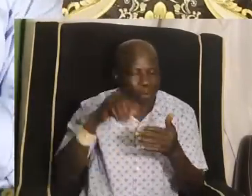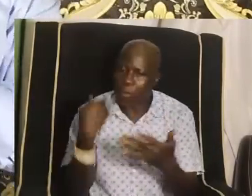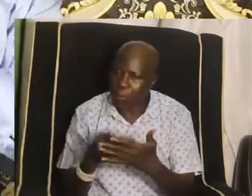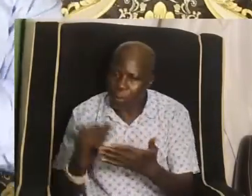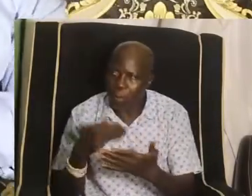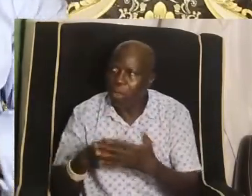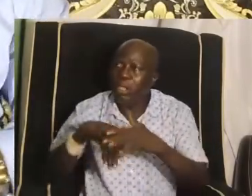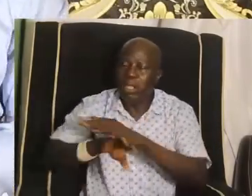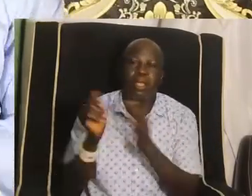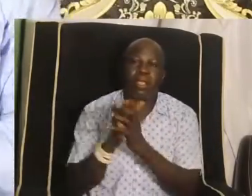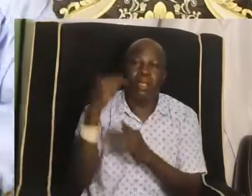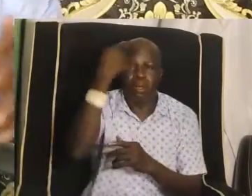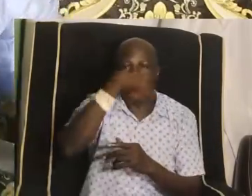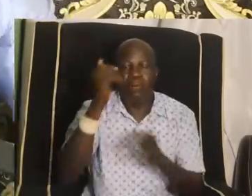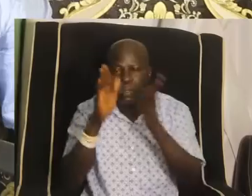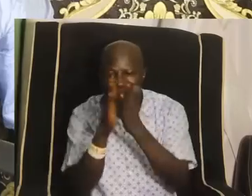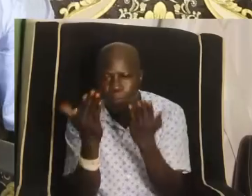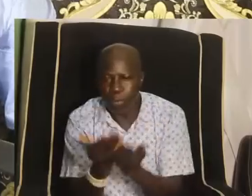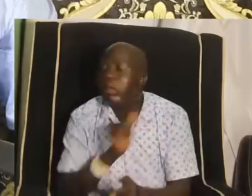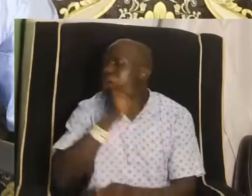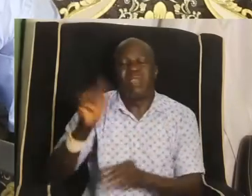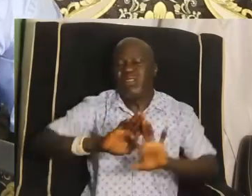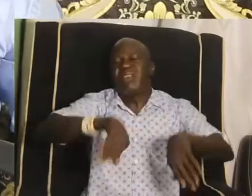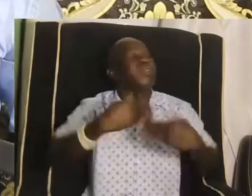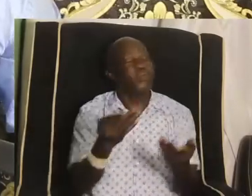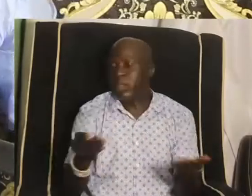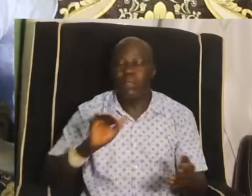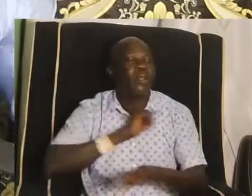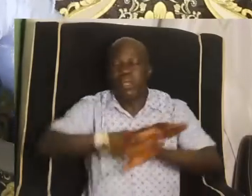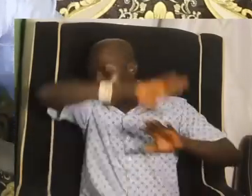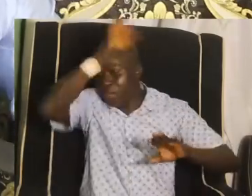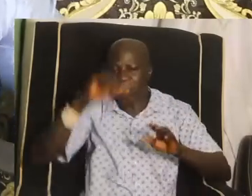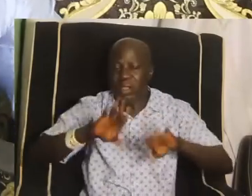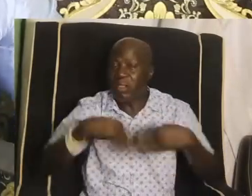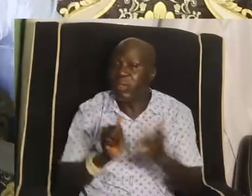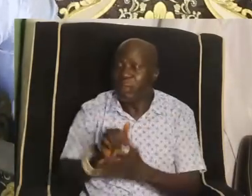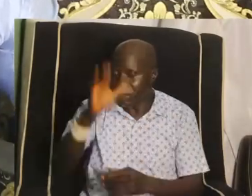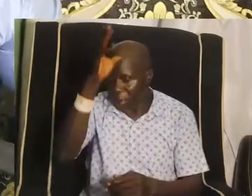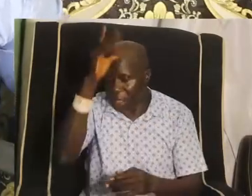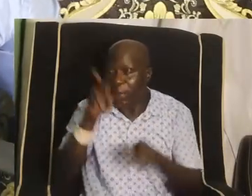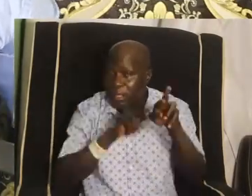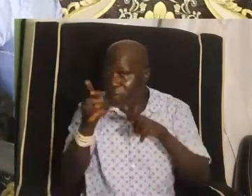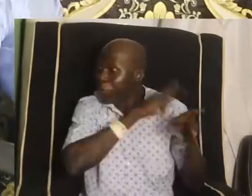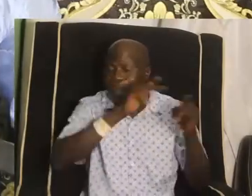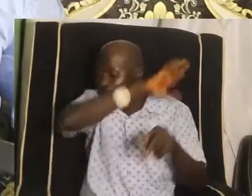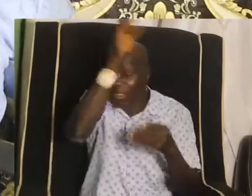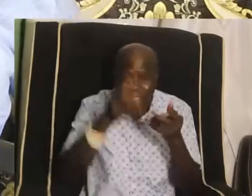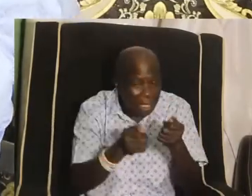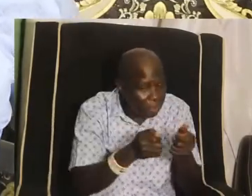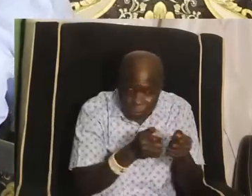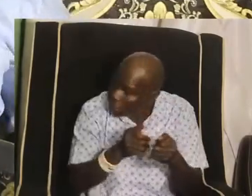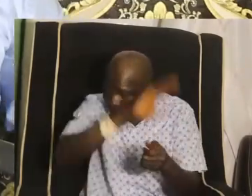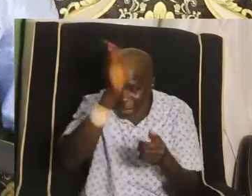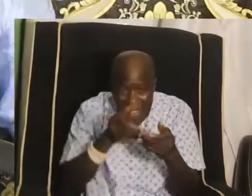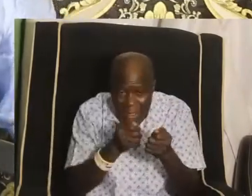are the one that will request some money from you on Facebook. Don't give them any money. Baba Sebioba, never charge you. Baba Sebioba, we